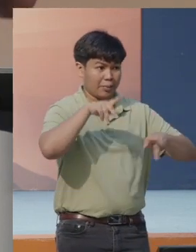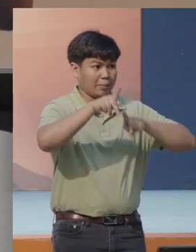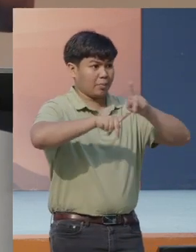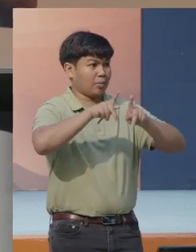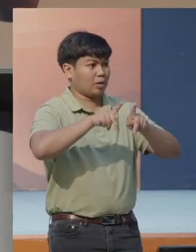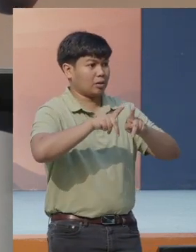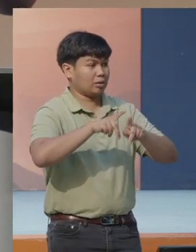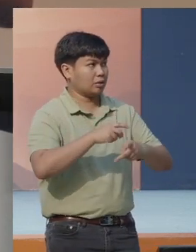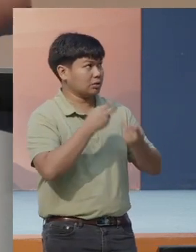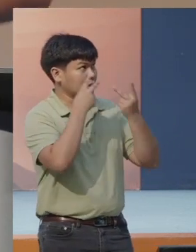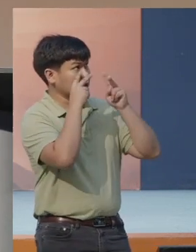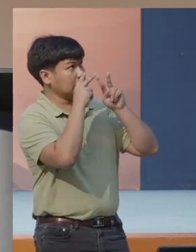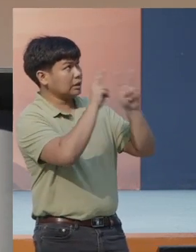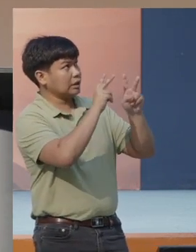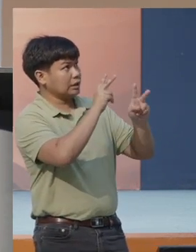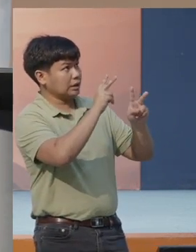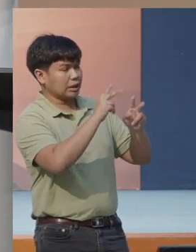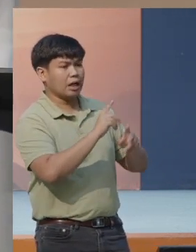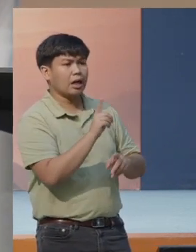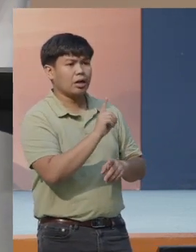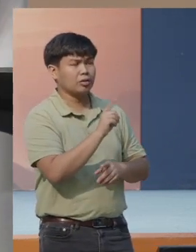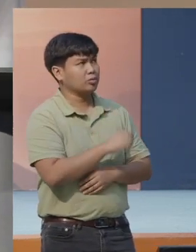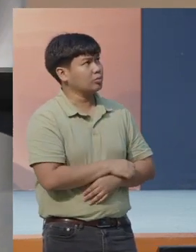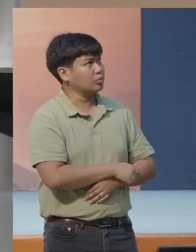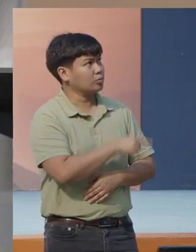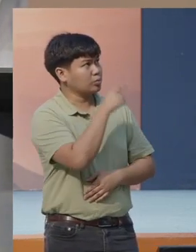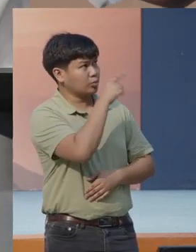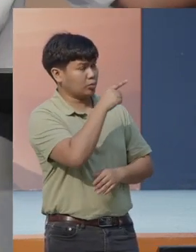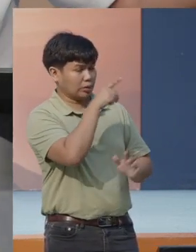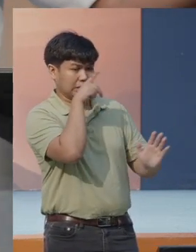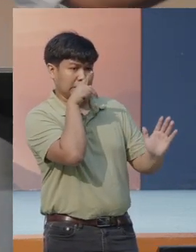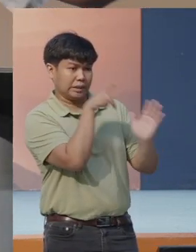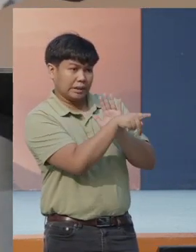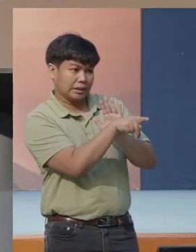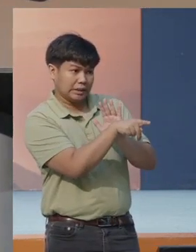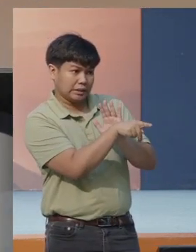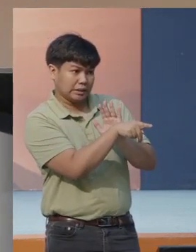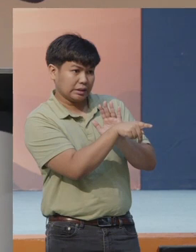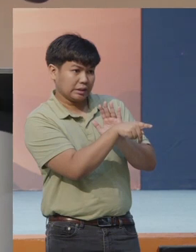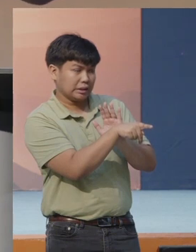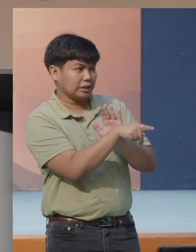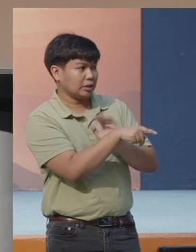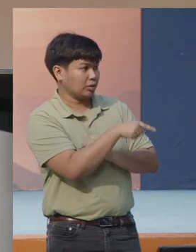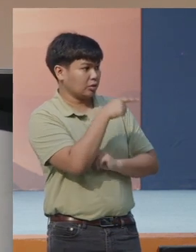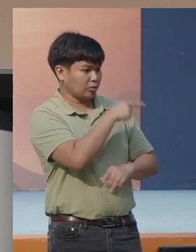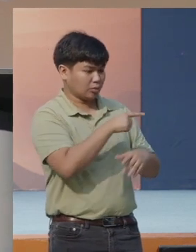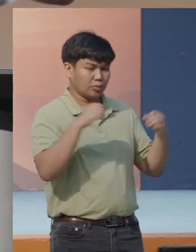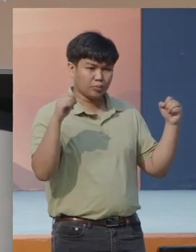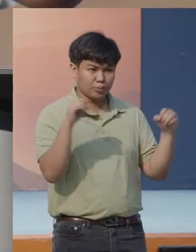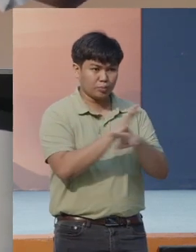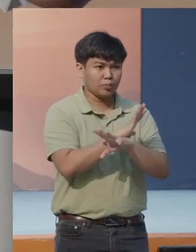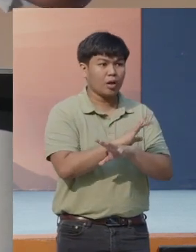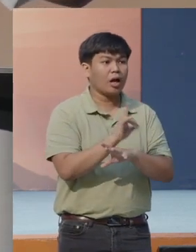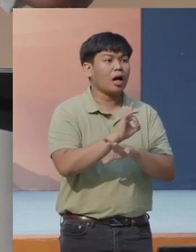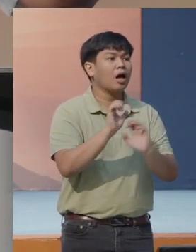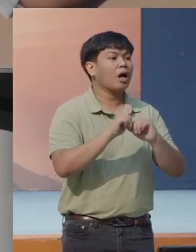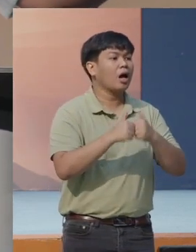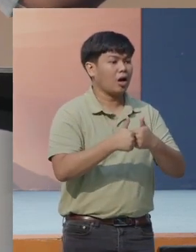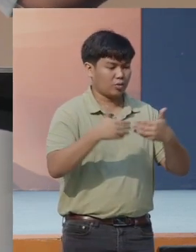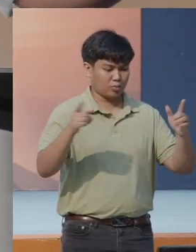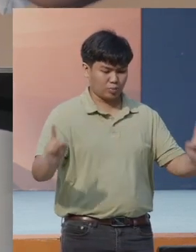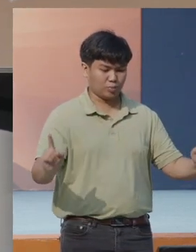shall judge between the manslayer, yung nakapatay, and the avenger of blood, in accordance with